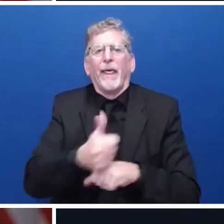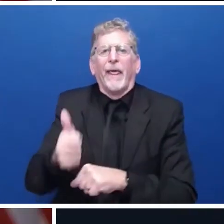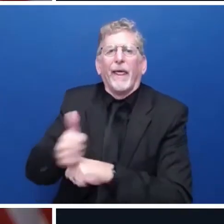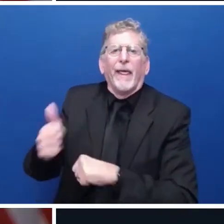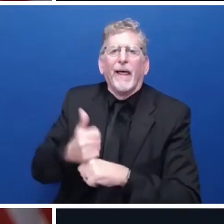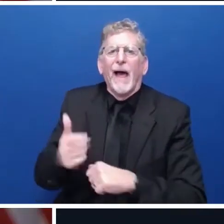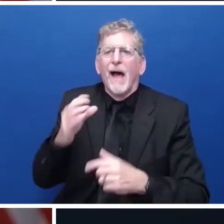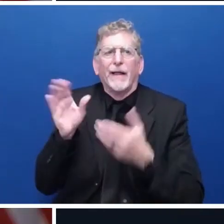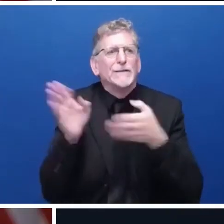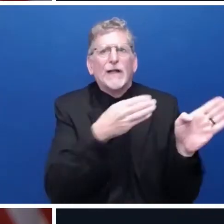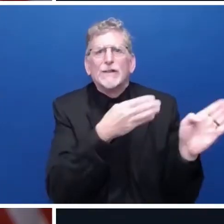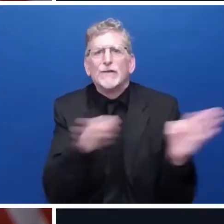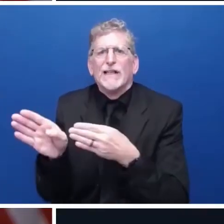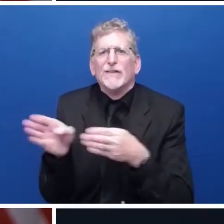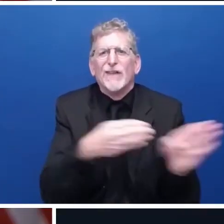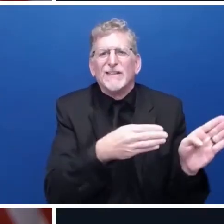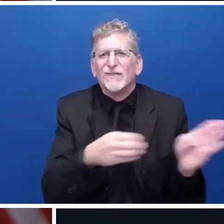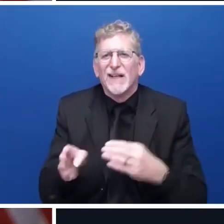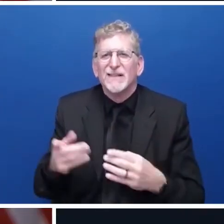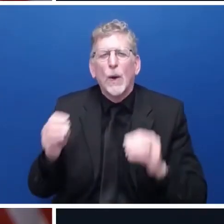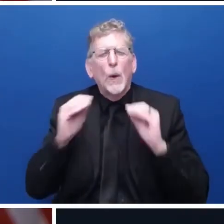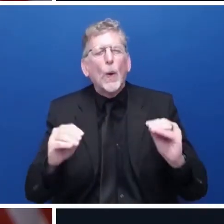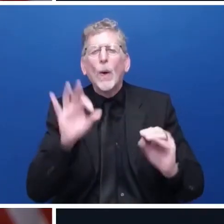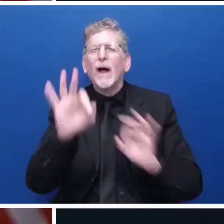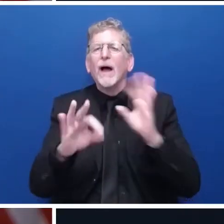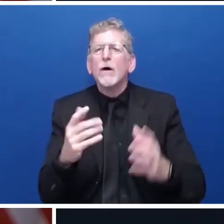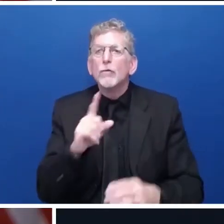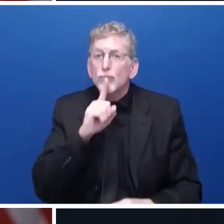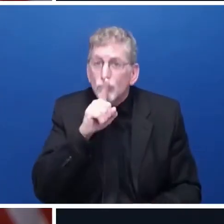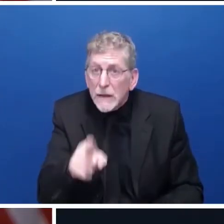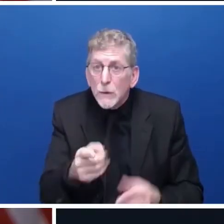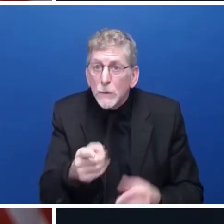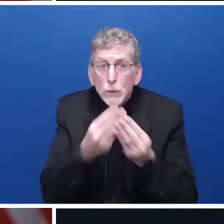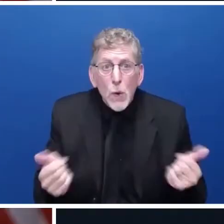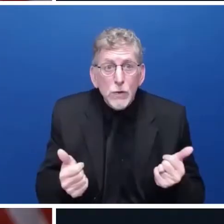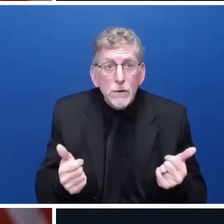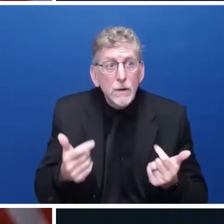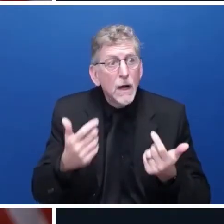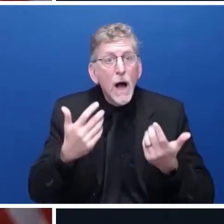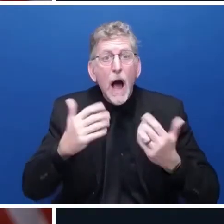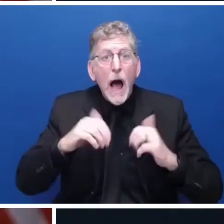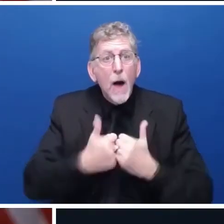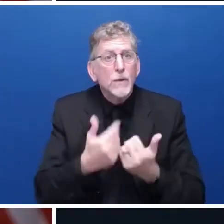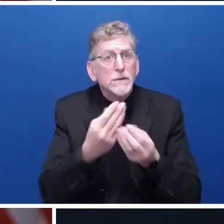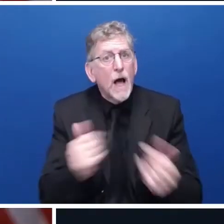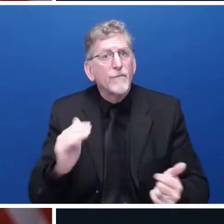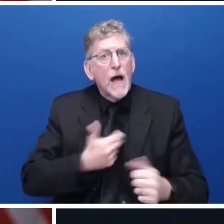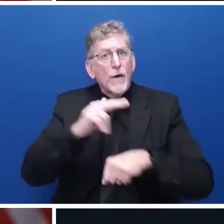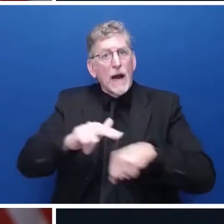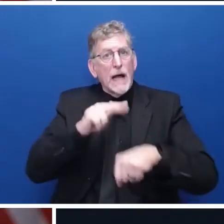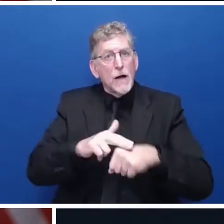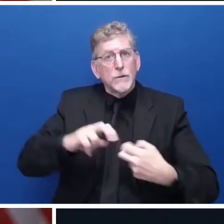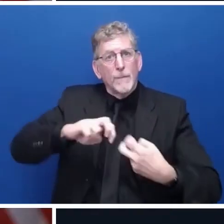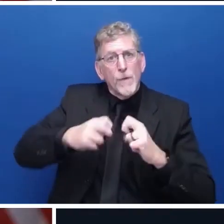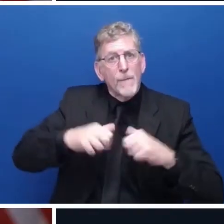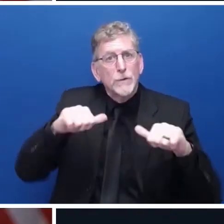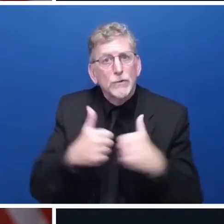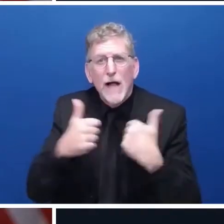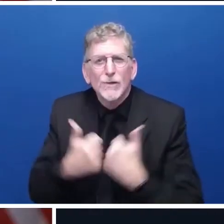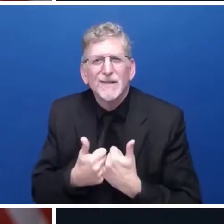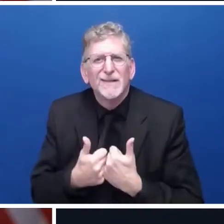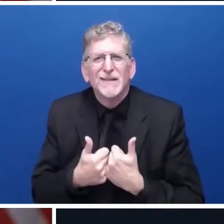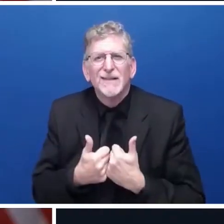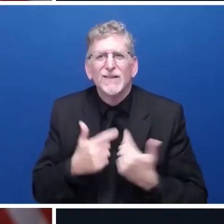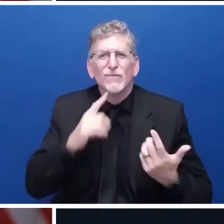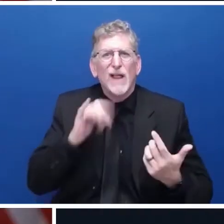of which he is actively making worse. He tries to divide us. He tries to enrage us, to pit us against one